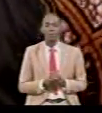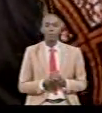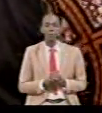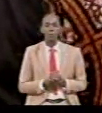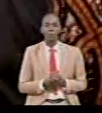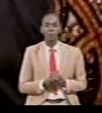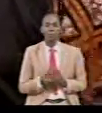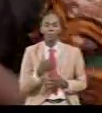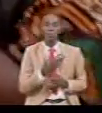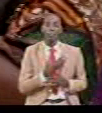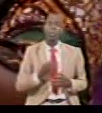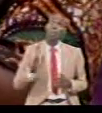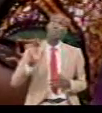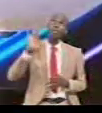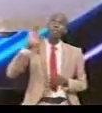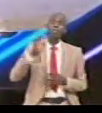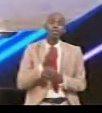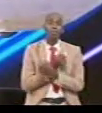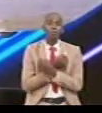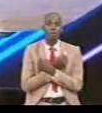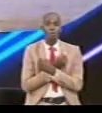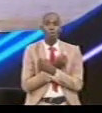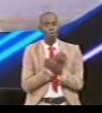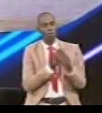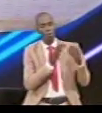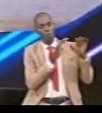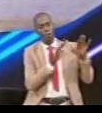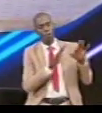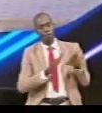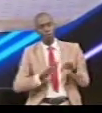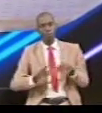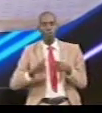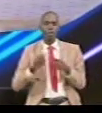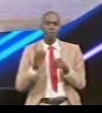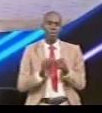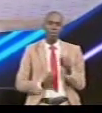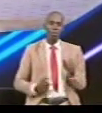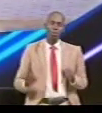And his love flows to everyone around us.